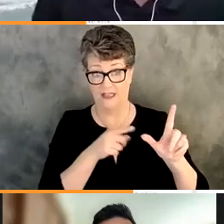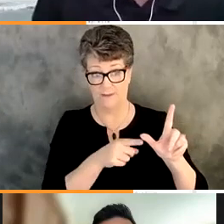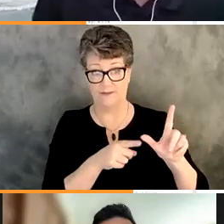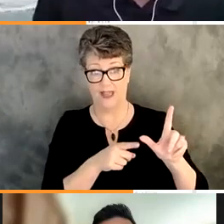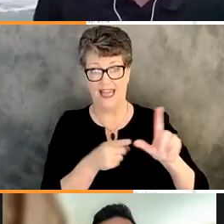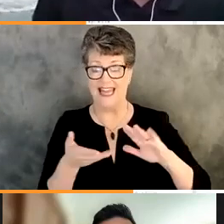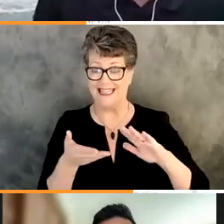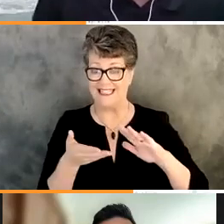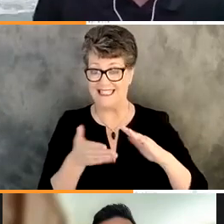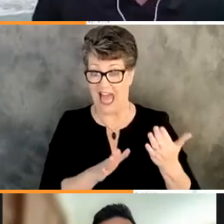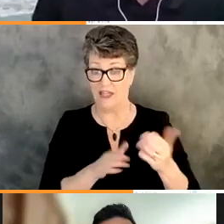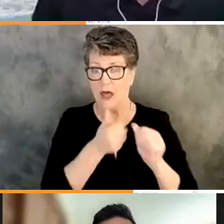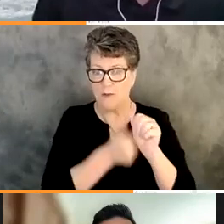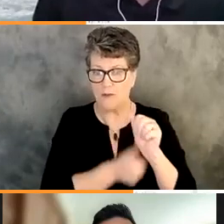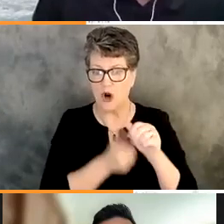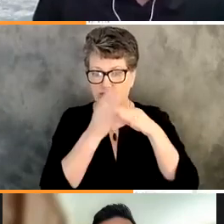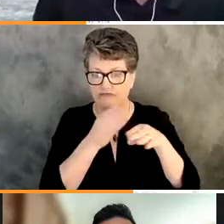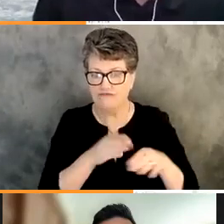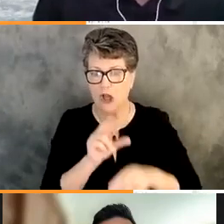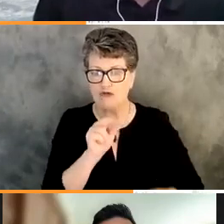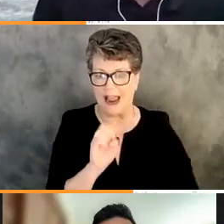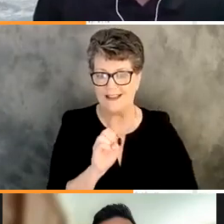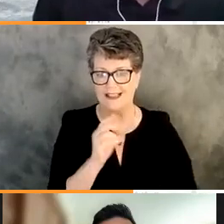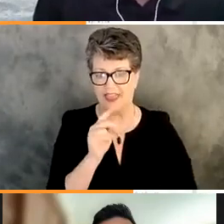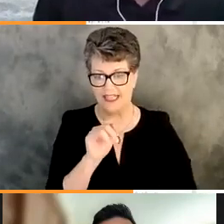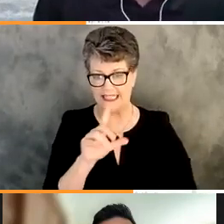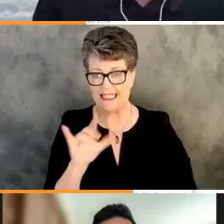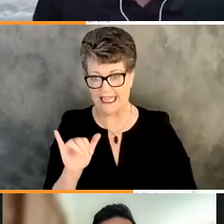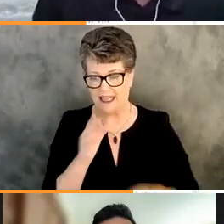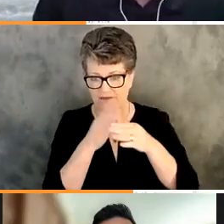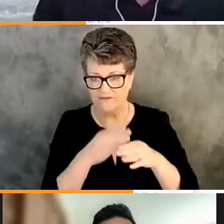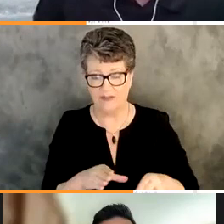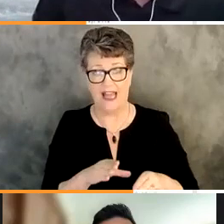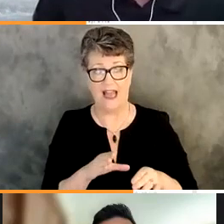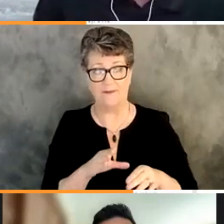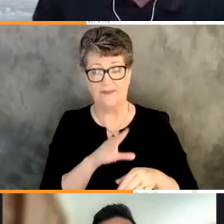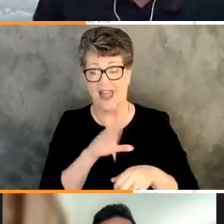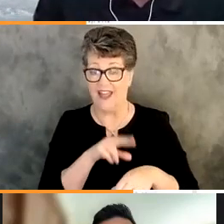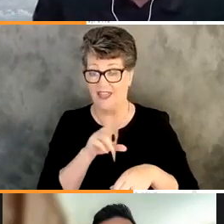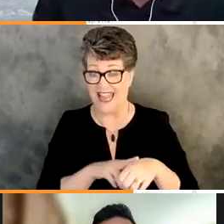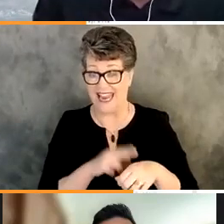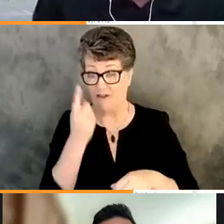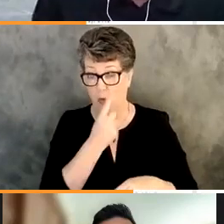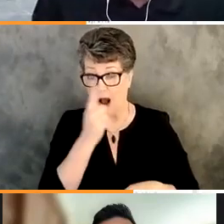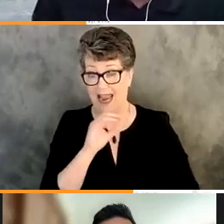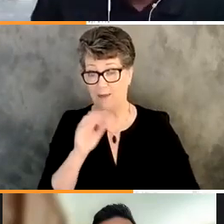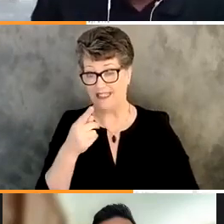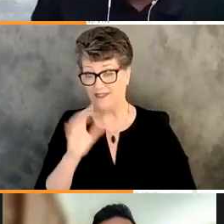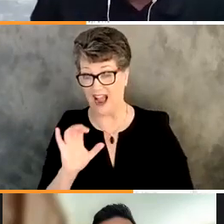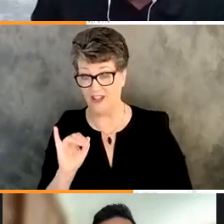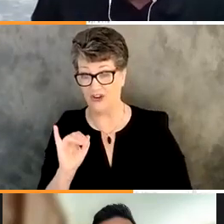by race and ethnicity. And as you can see here, the Native Hawaiian and Pacific Islander, they have the highest rate,